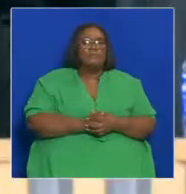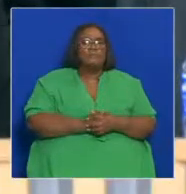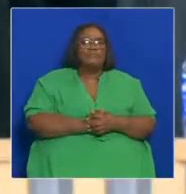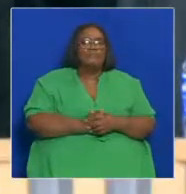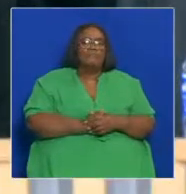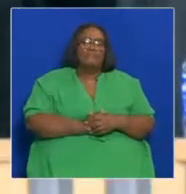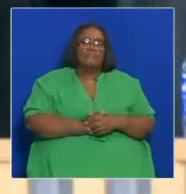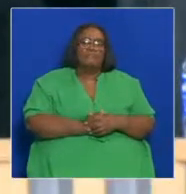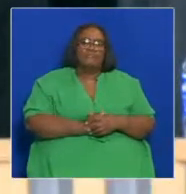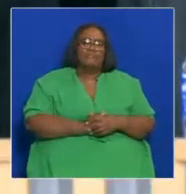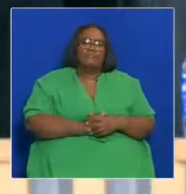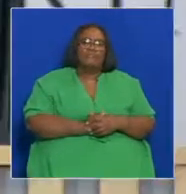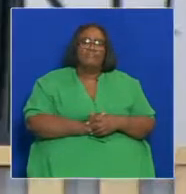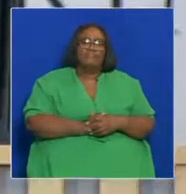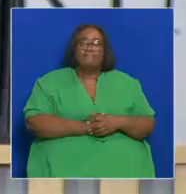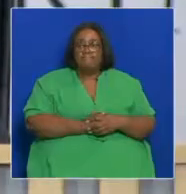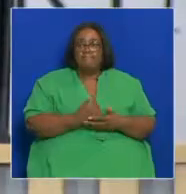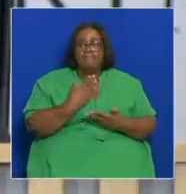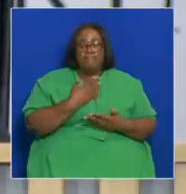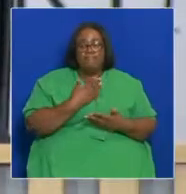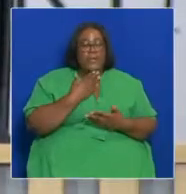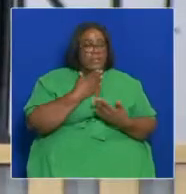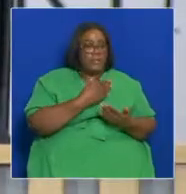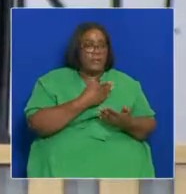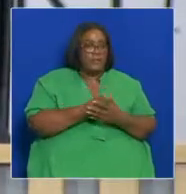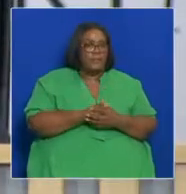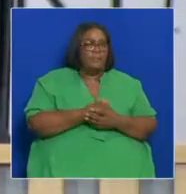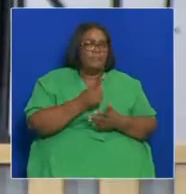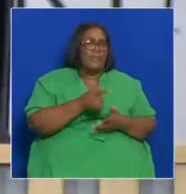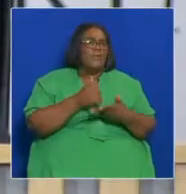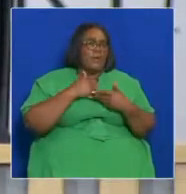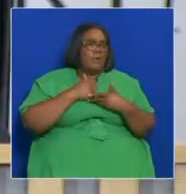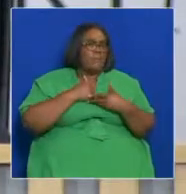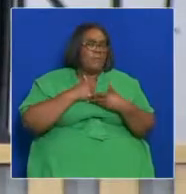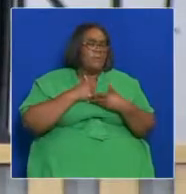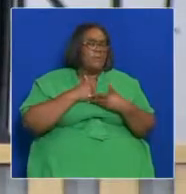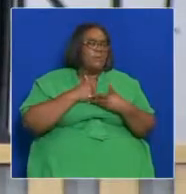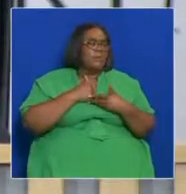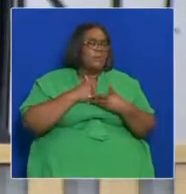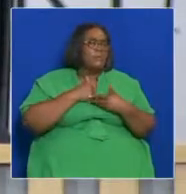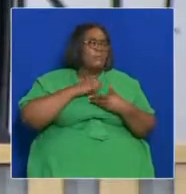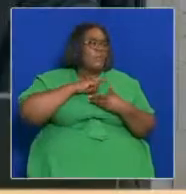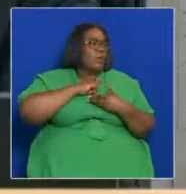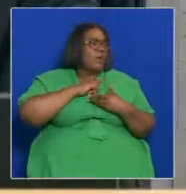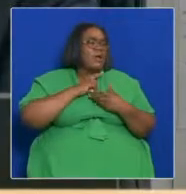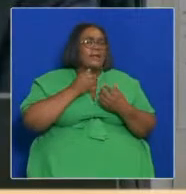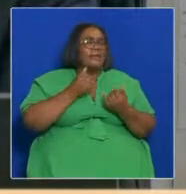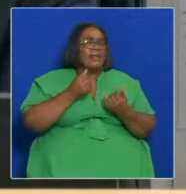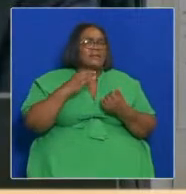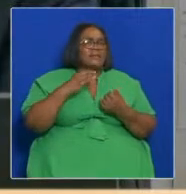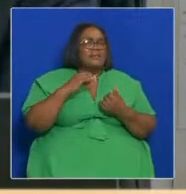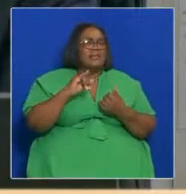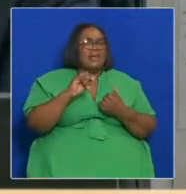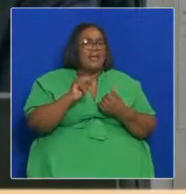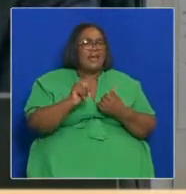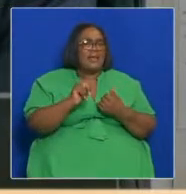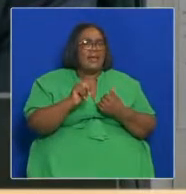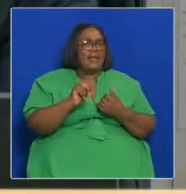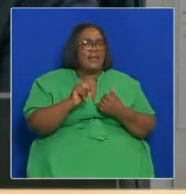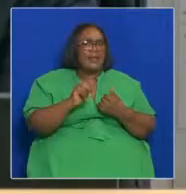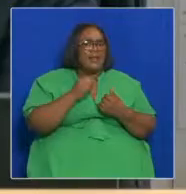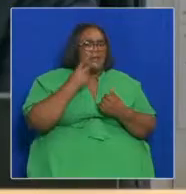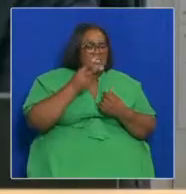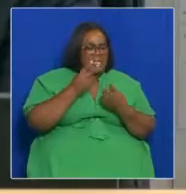Thank you. That's very helpful. It gives meaning to CIN. I've seen CIN a number of times,